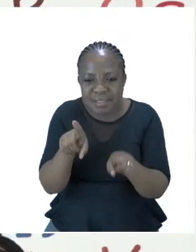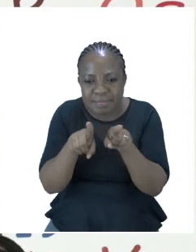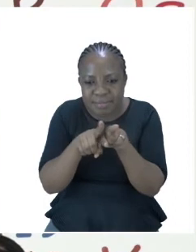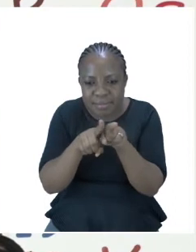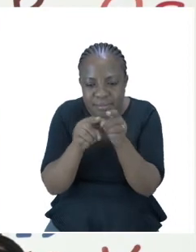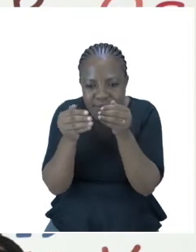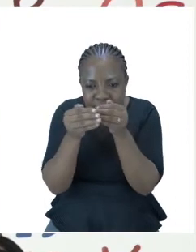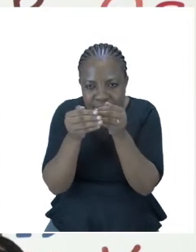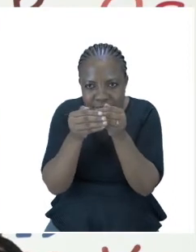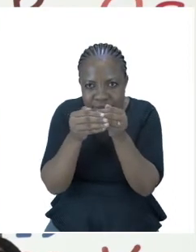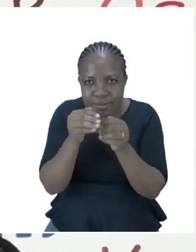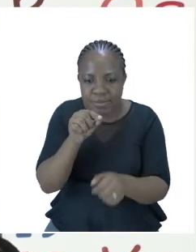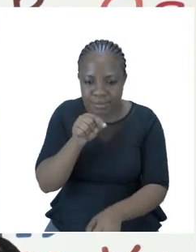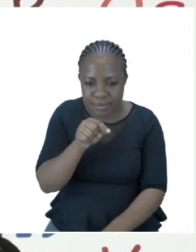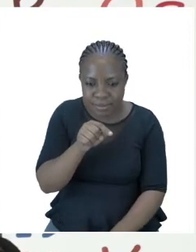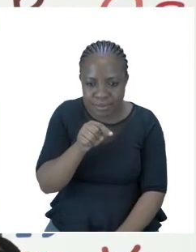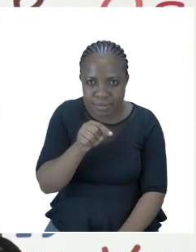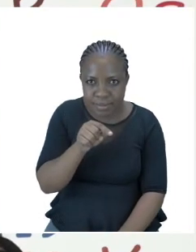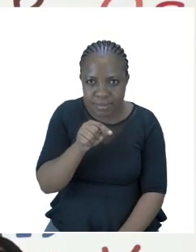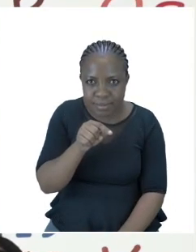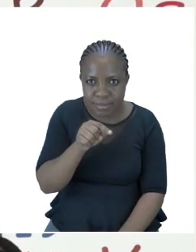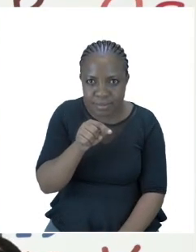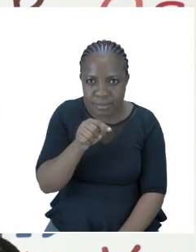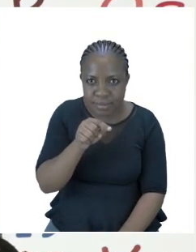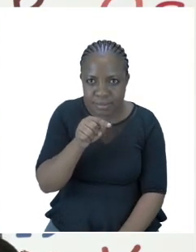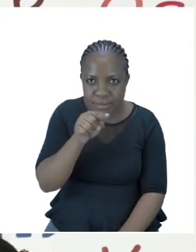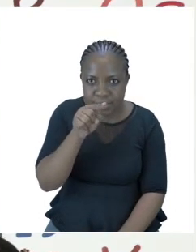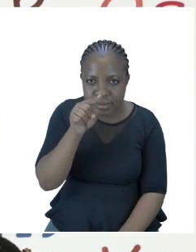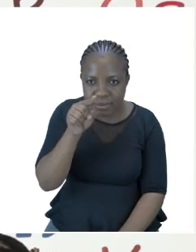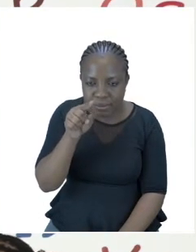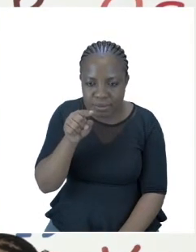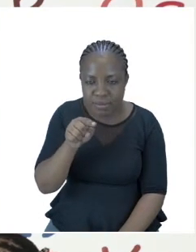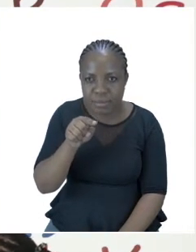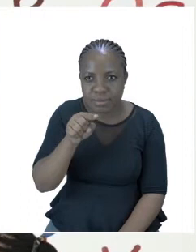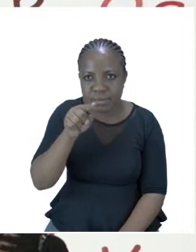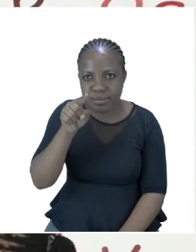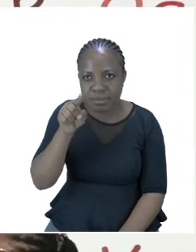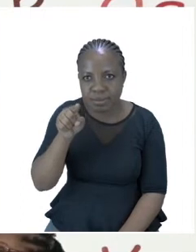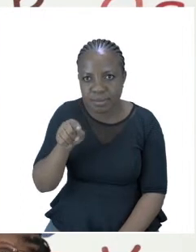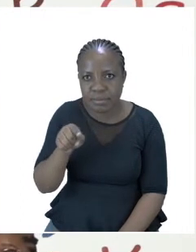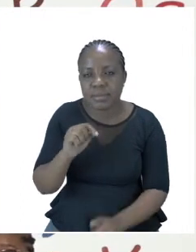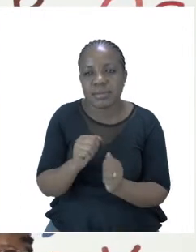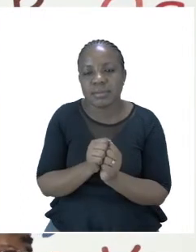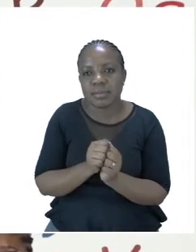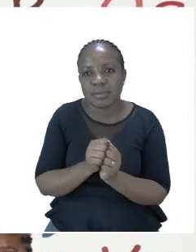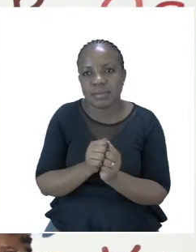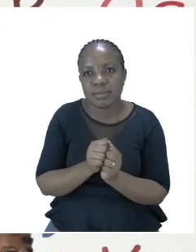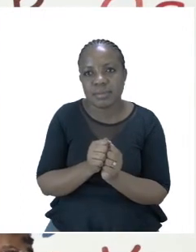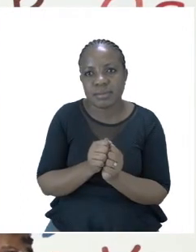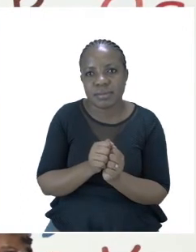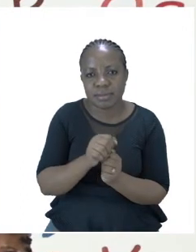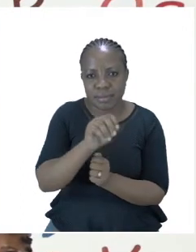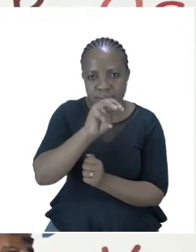goes down and round and round. So this is our capital letter